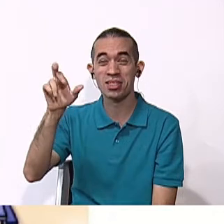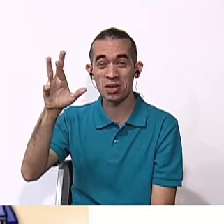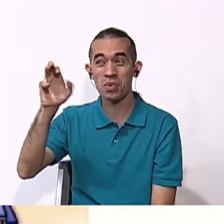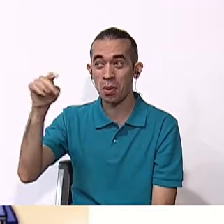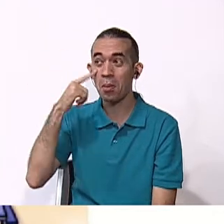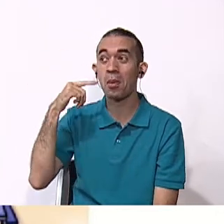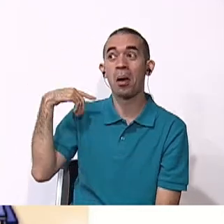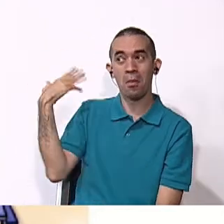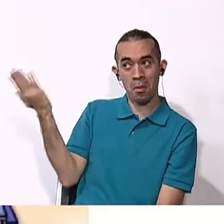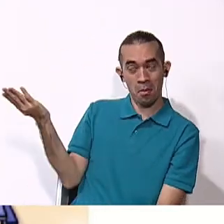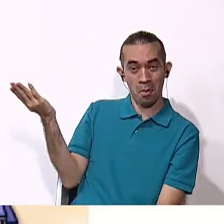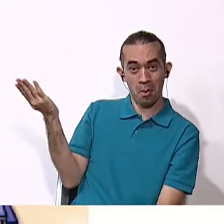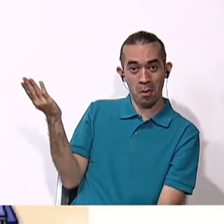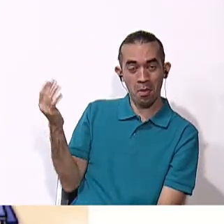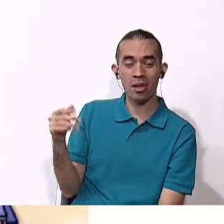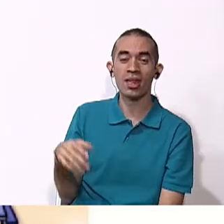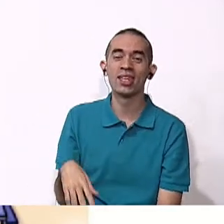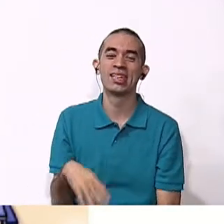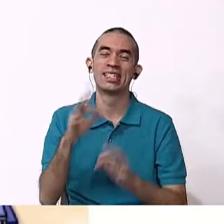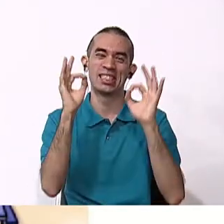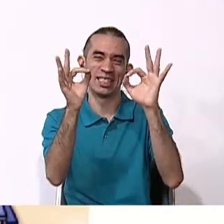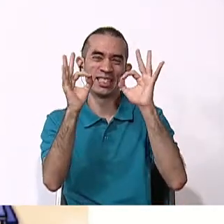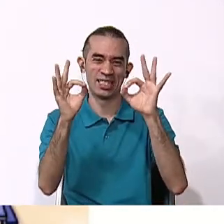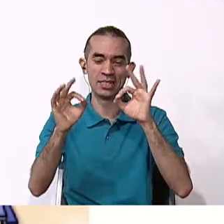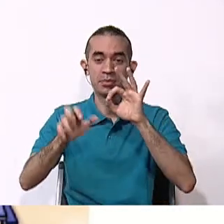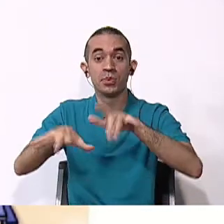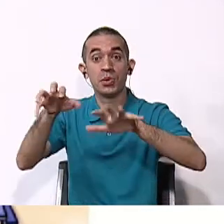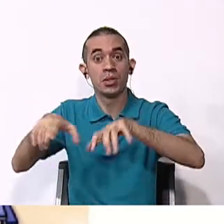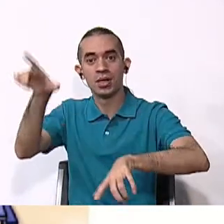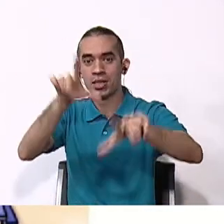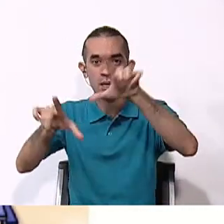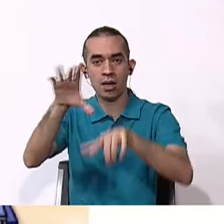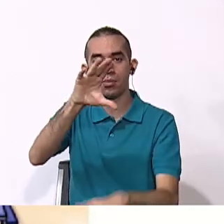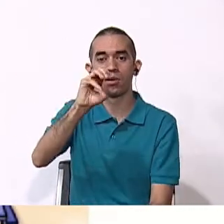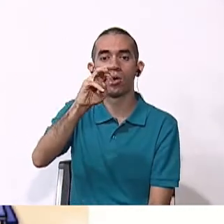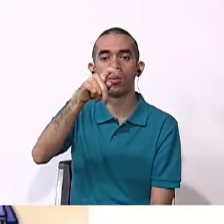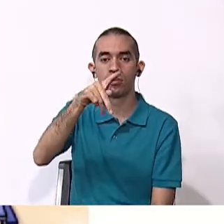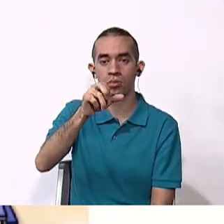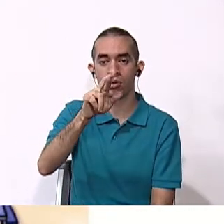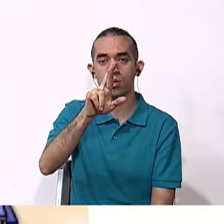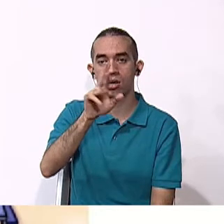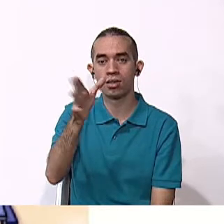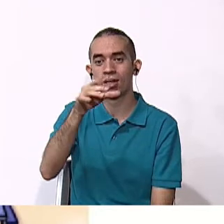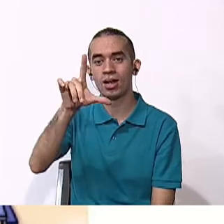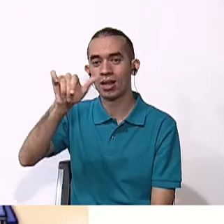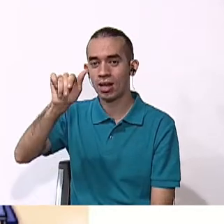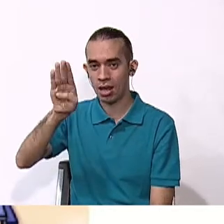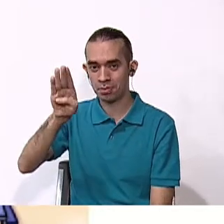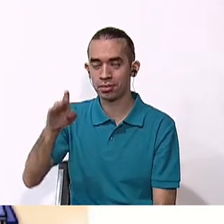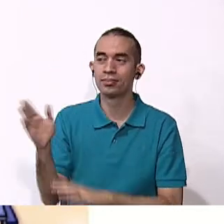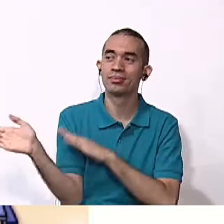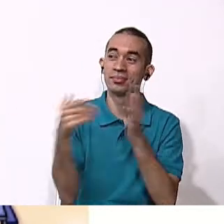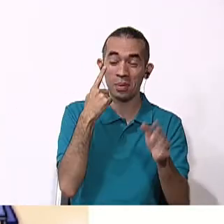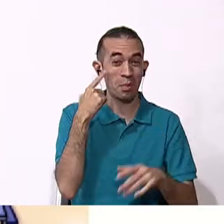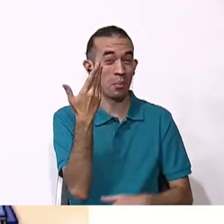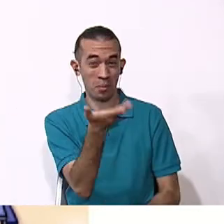the? Very good, the computer lab. This is the?